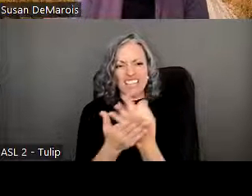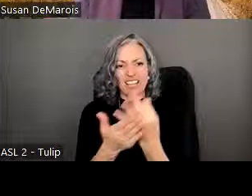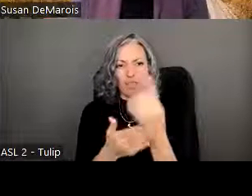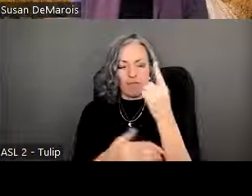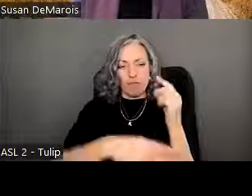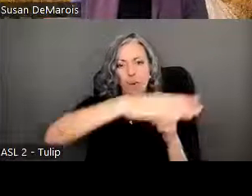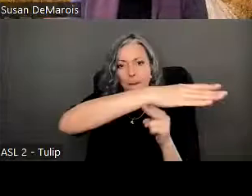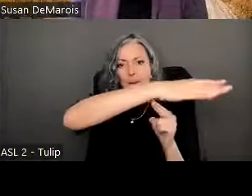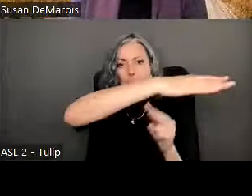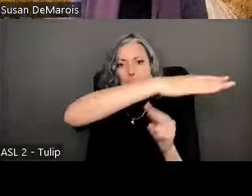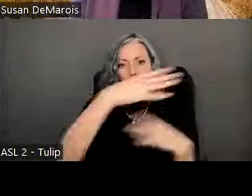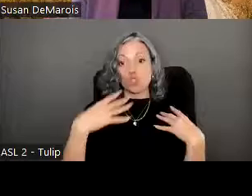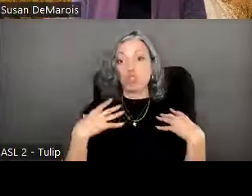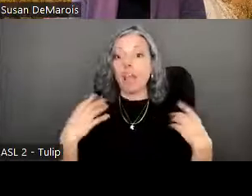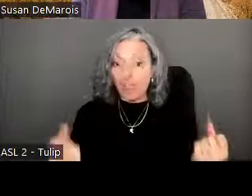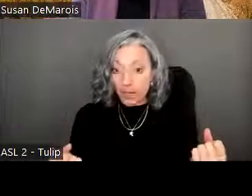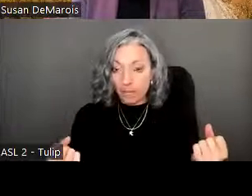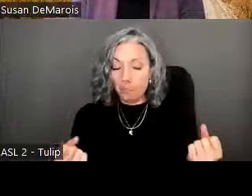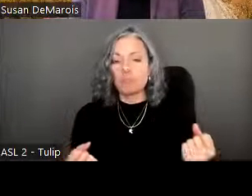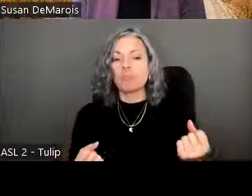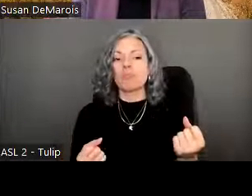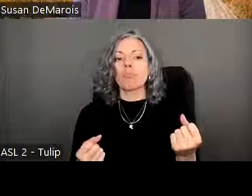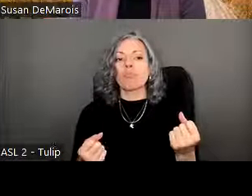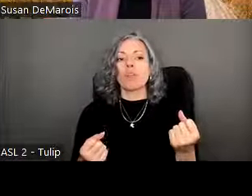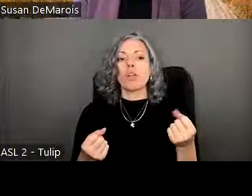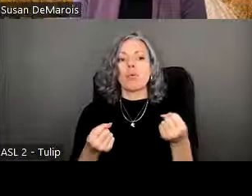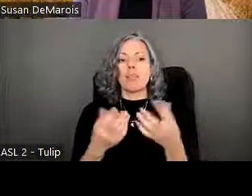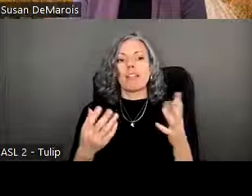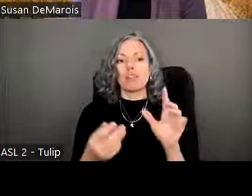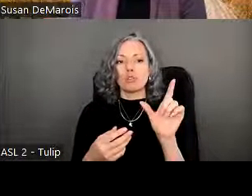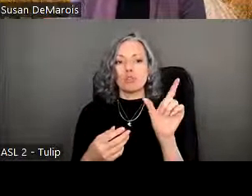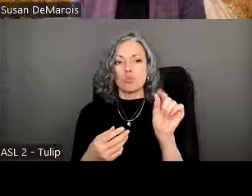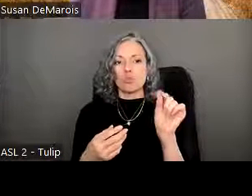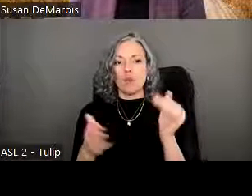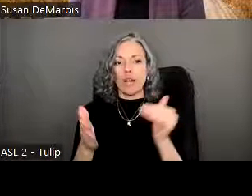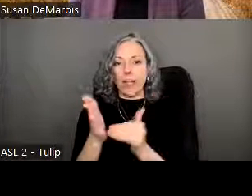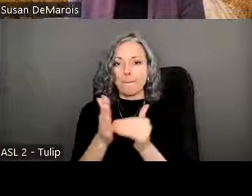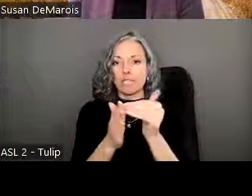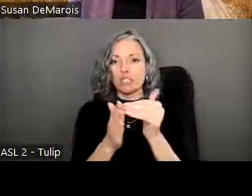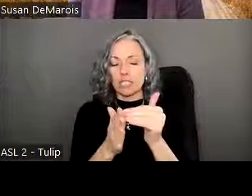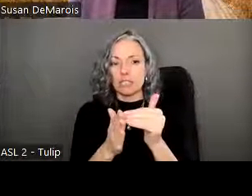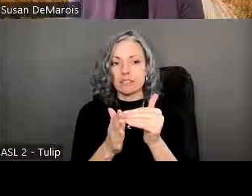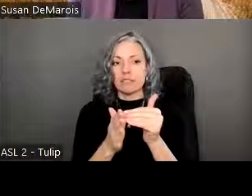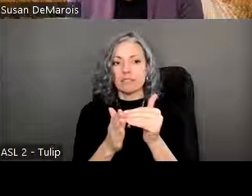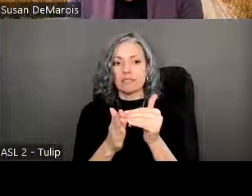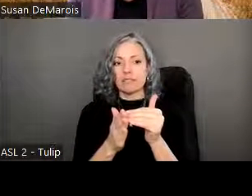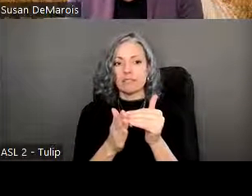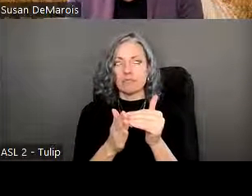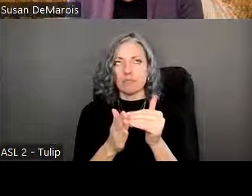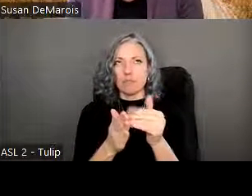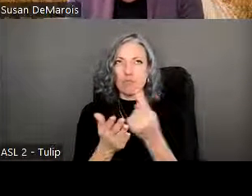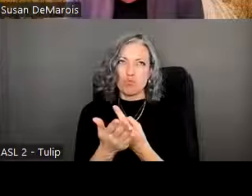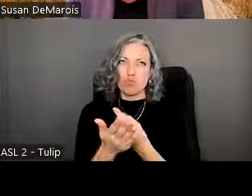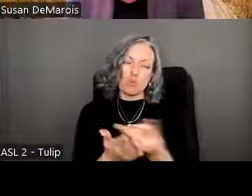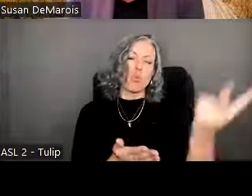Recovery. We were able to let out about $20 million 2 weeks ago in support